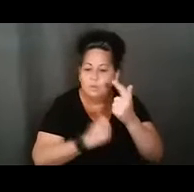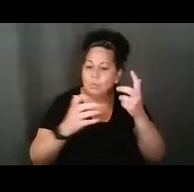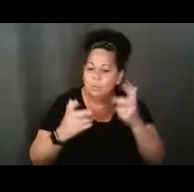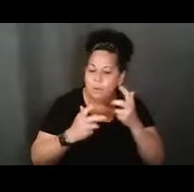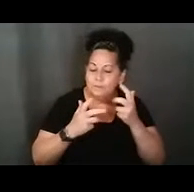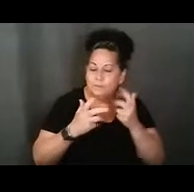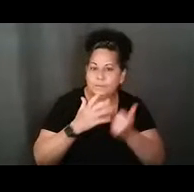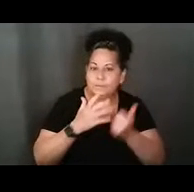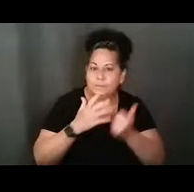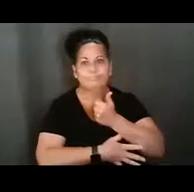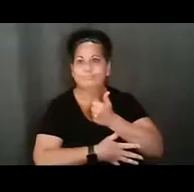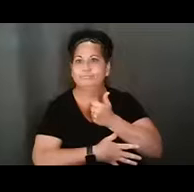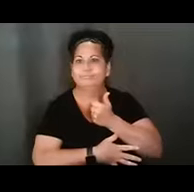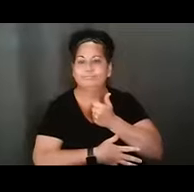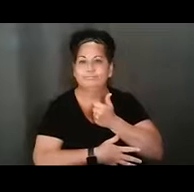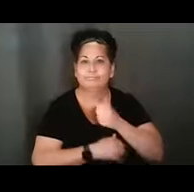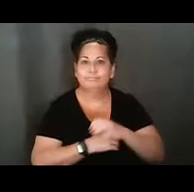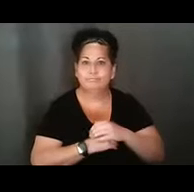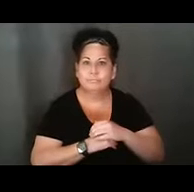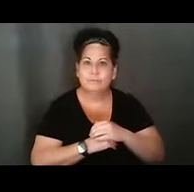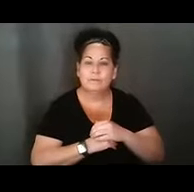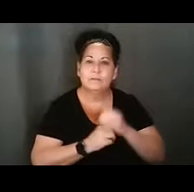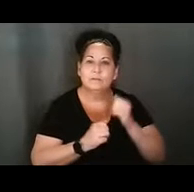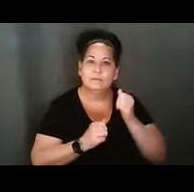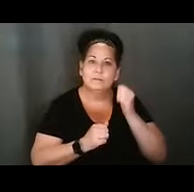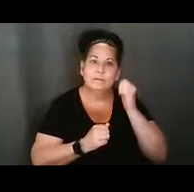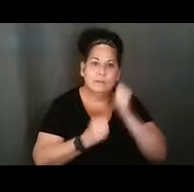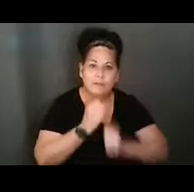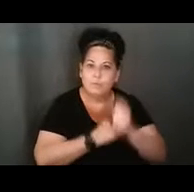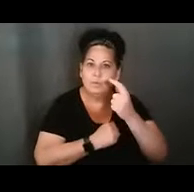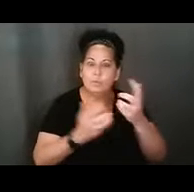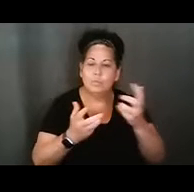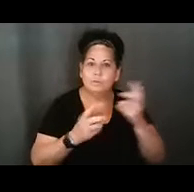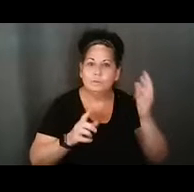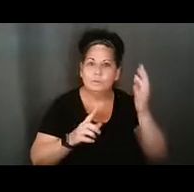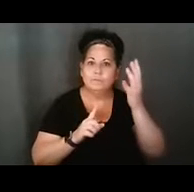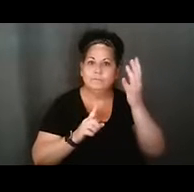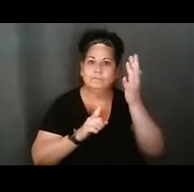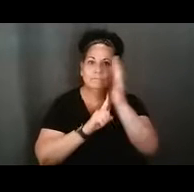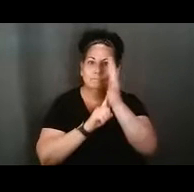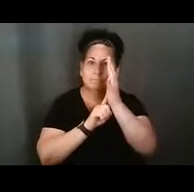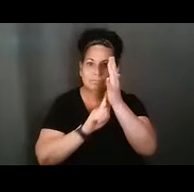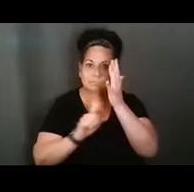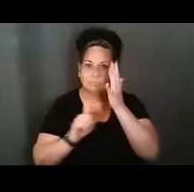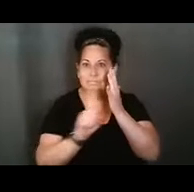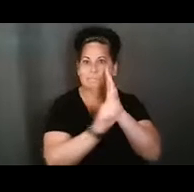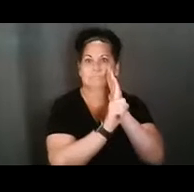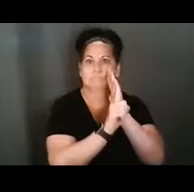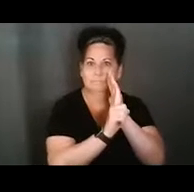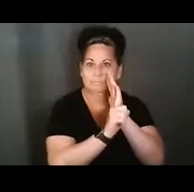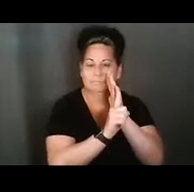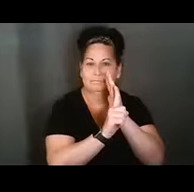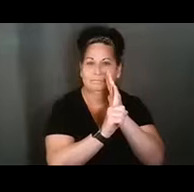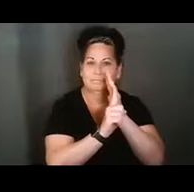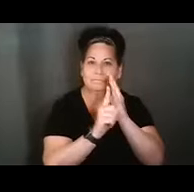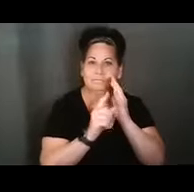the front of the line. Everybody wants to be at the front of the line. So Dr. Martin Luther King Jr. said it many years ago, it's